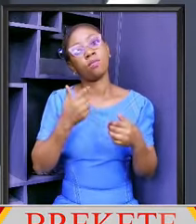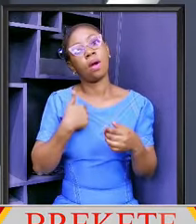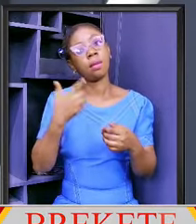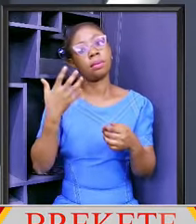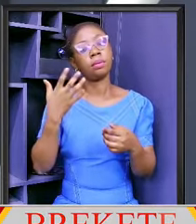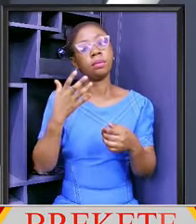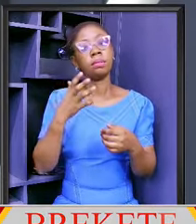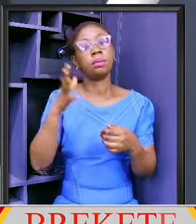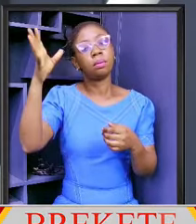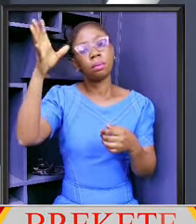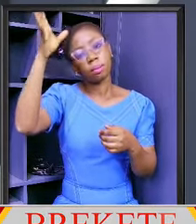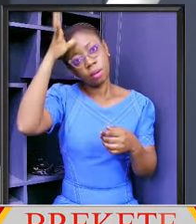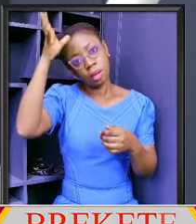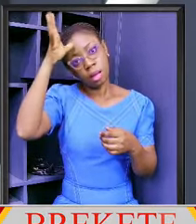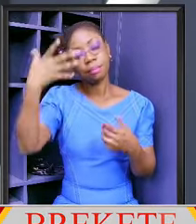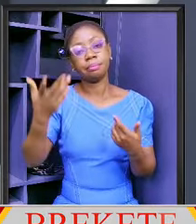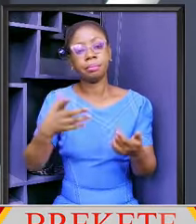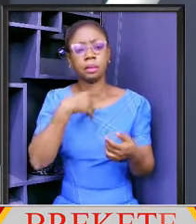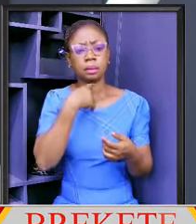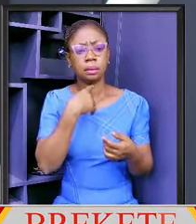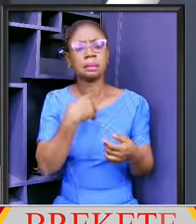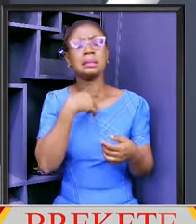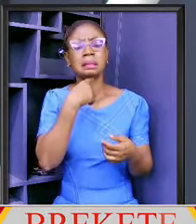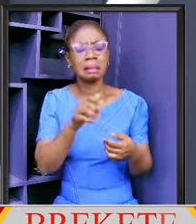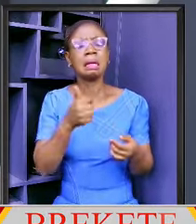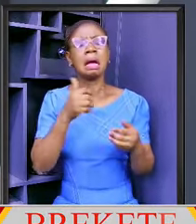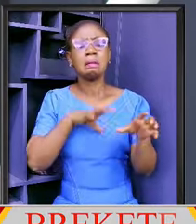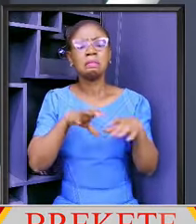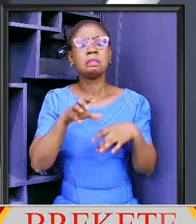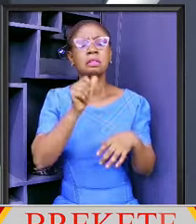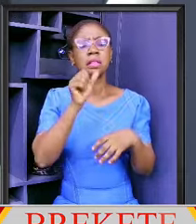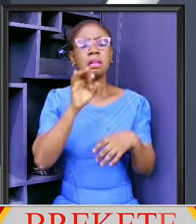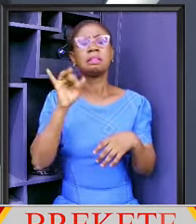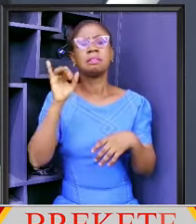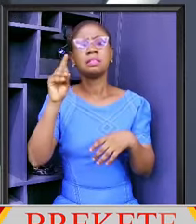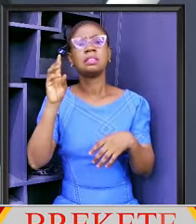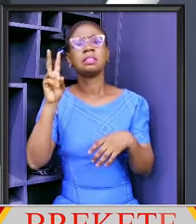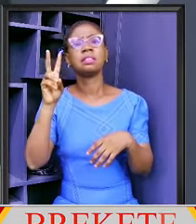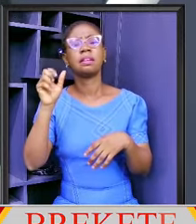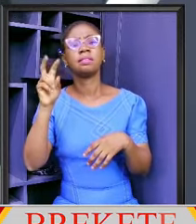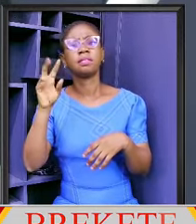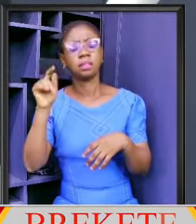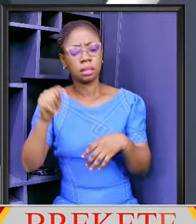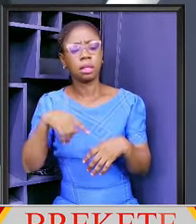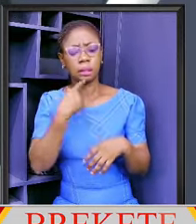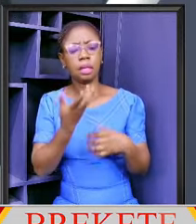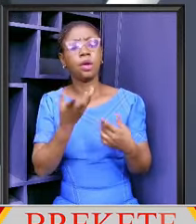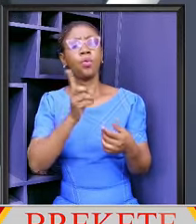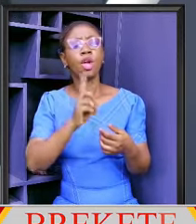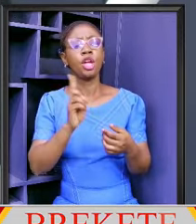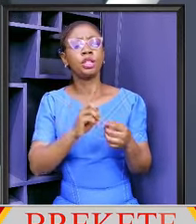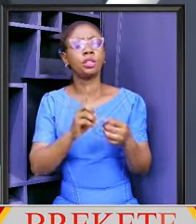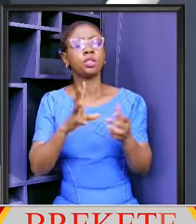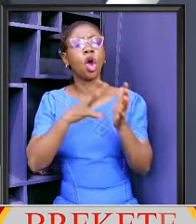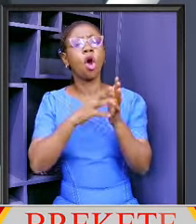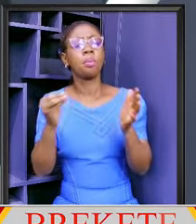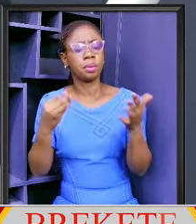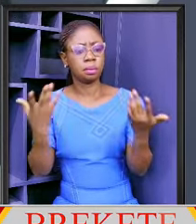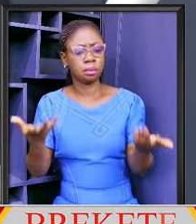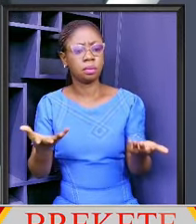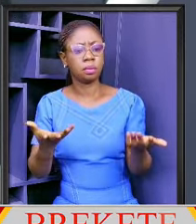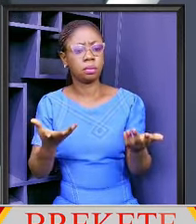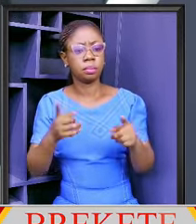affidavit. I say where photocopy. He say he don't they come, don't they come. But today, you know, he